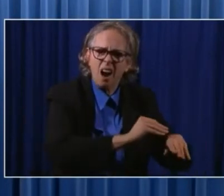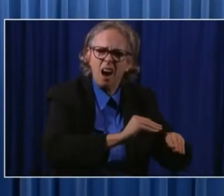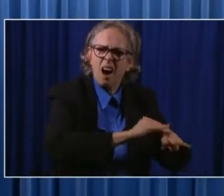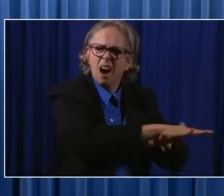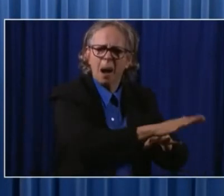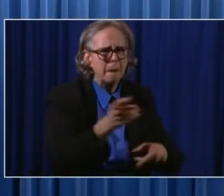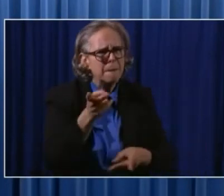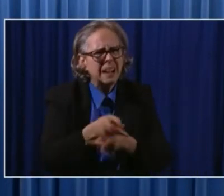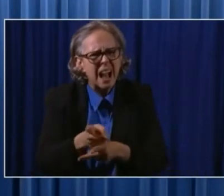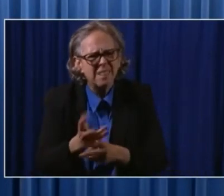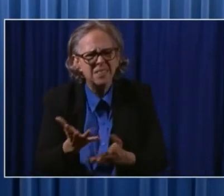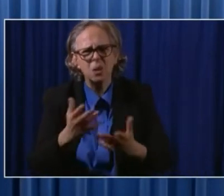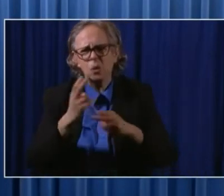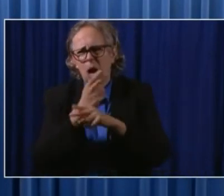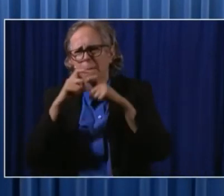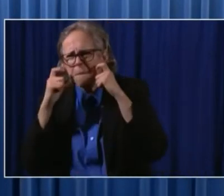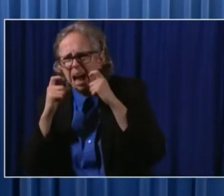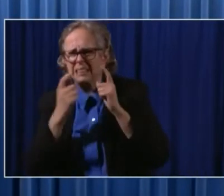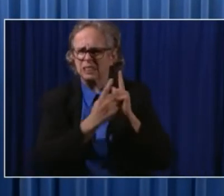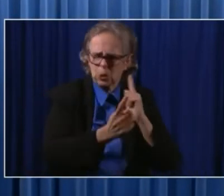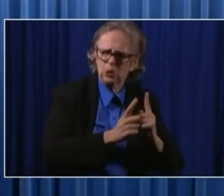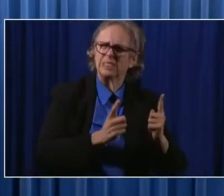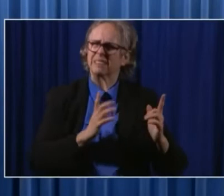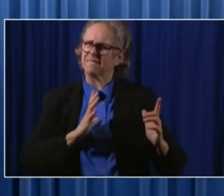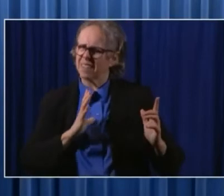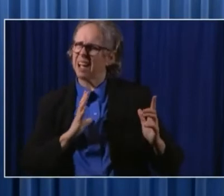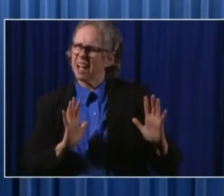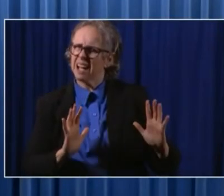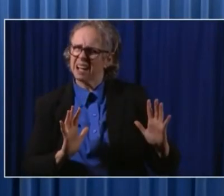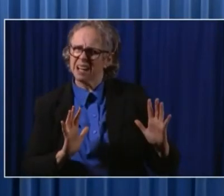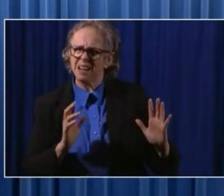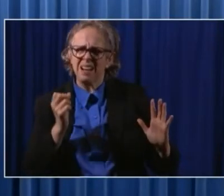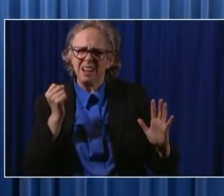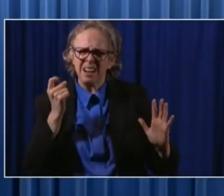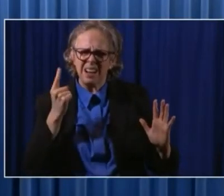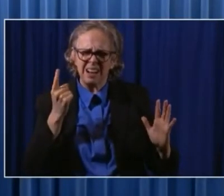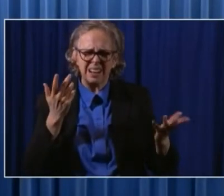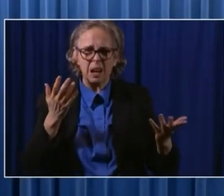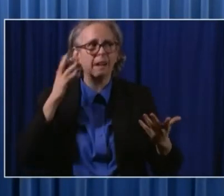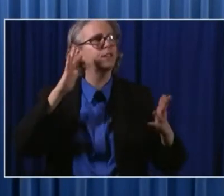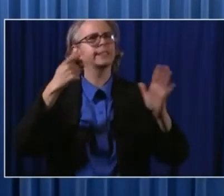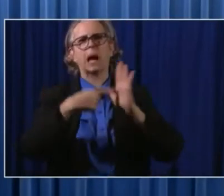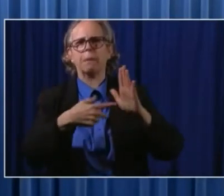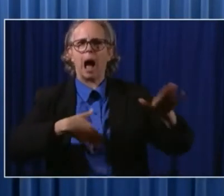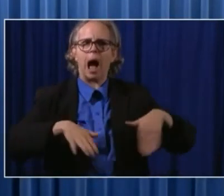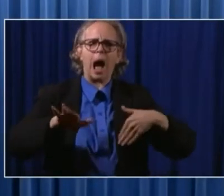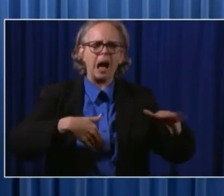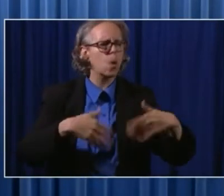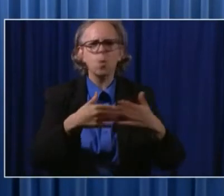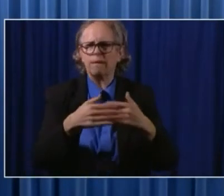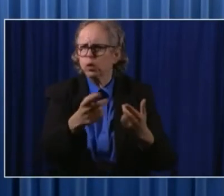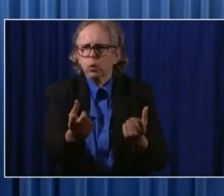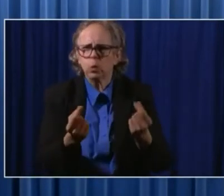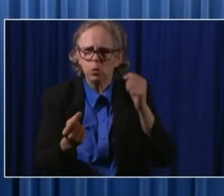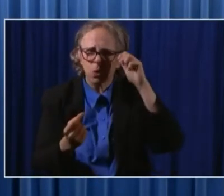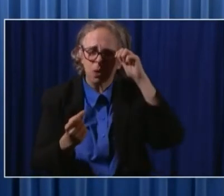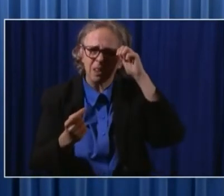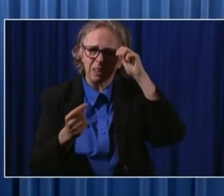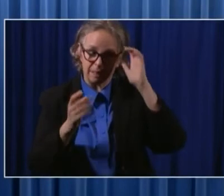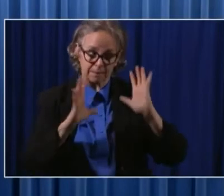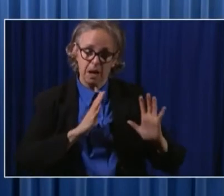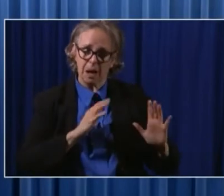the beach, separate from other people, or if they're hiking and doing things. So a lot depends on, of course, your risk is based upon what